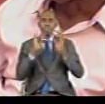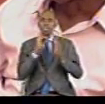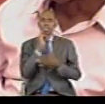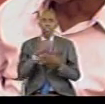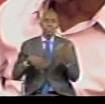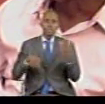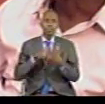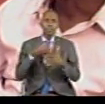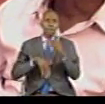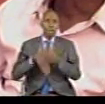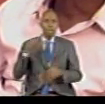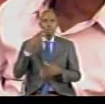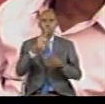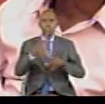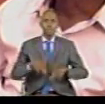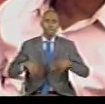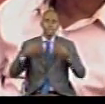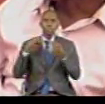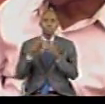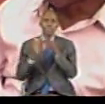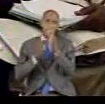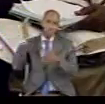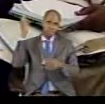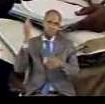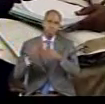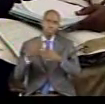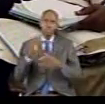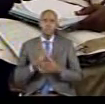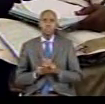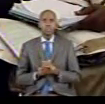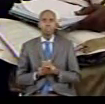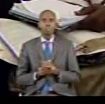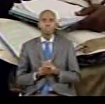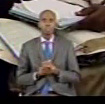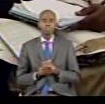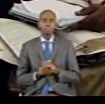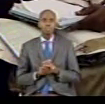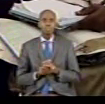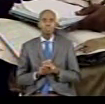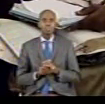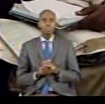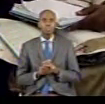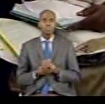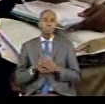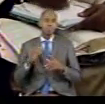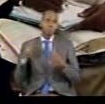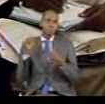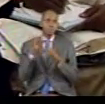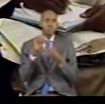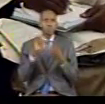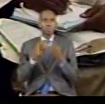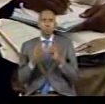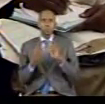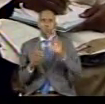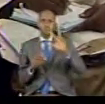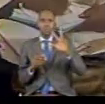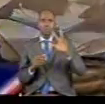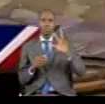your life in Jesus' name. Point number 3 now,